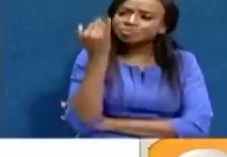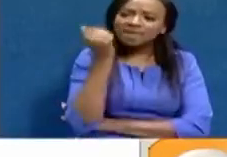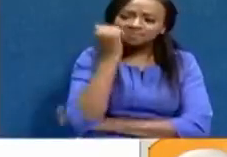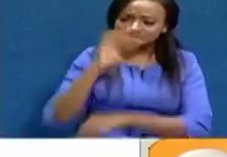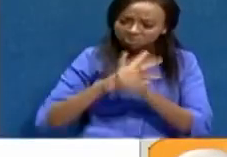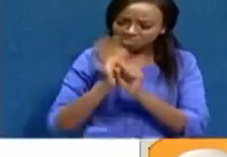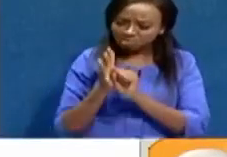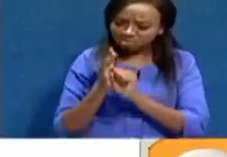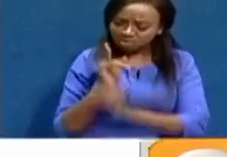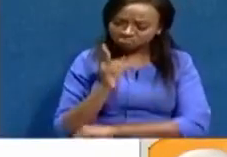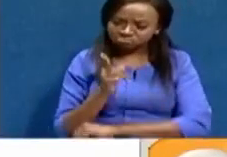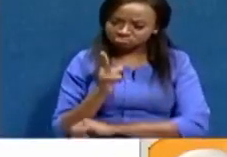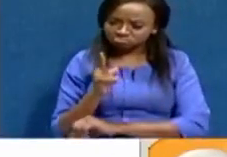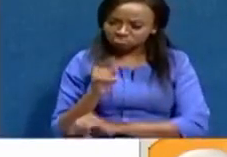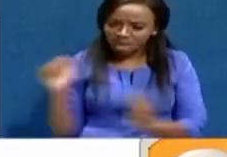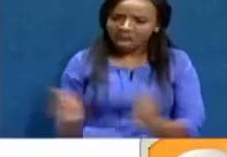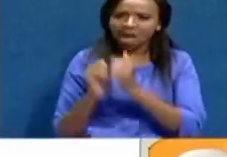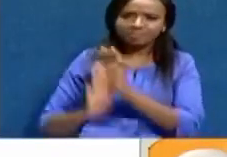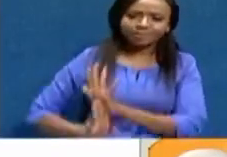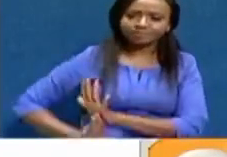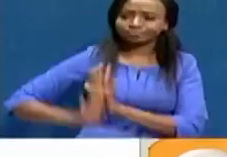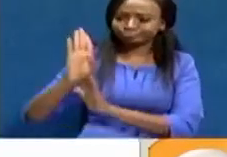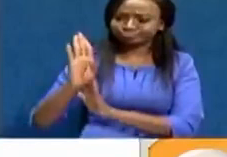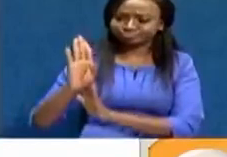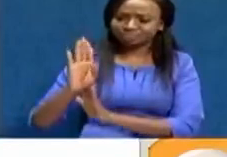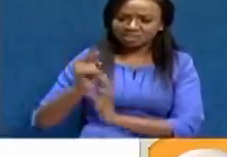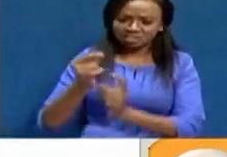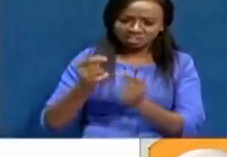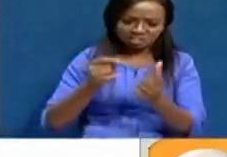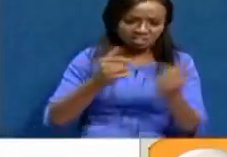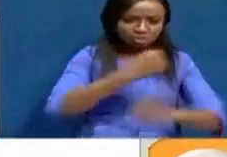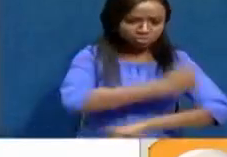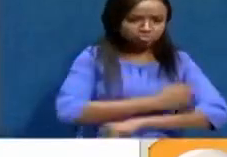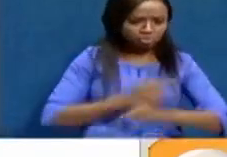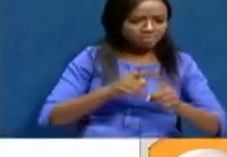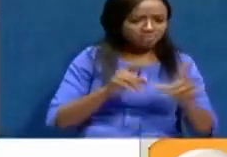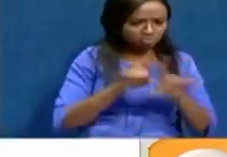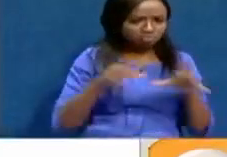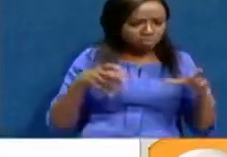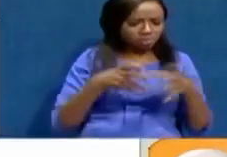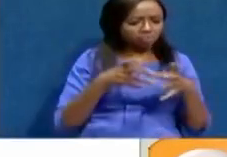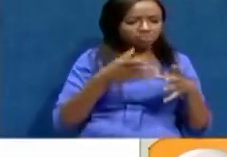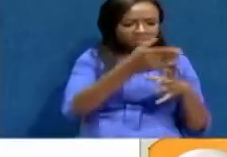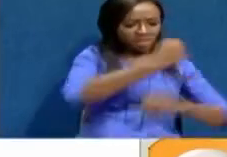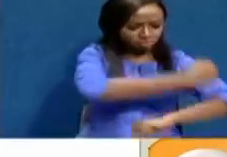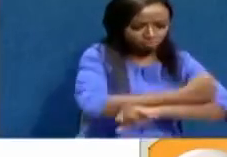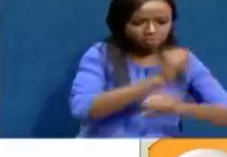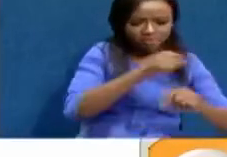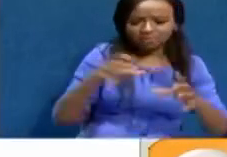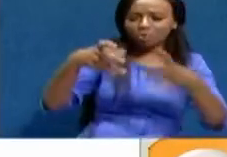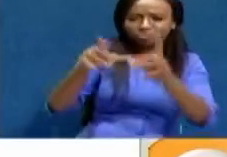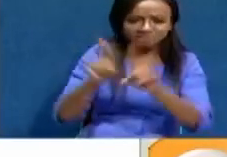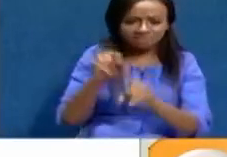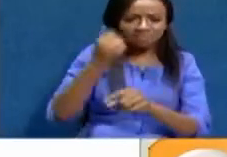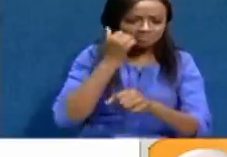COVID-19 cases are seemingly on the rise, not just in the few schools, but also in the community in general? What